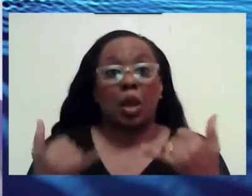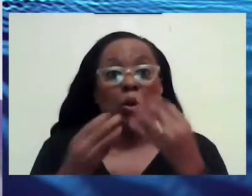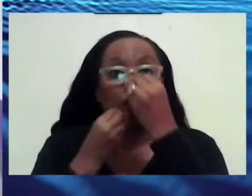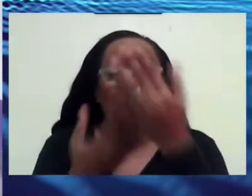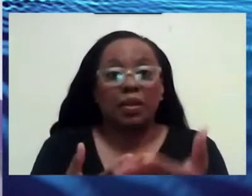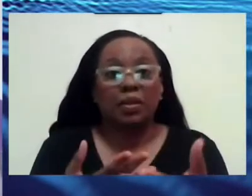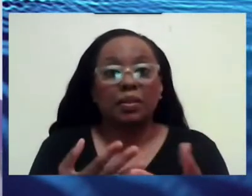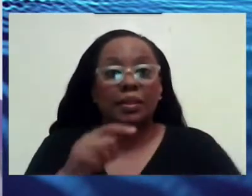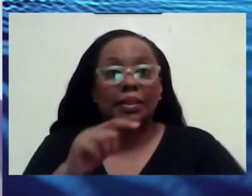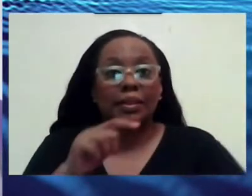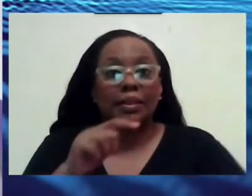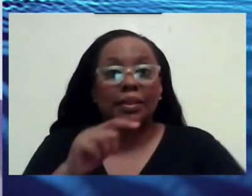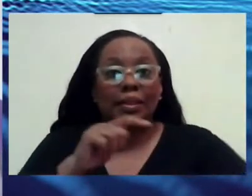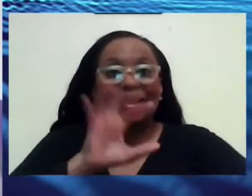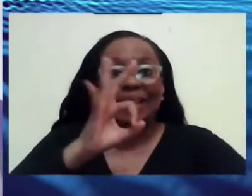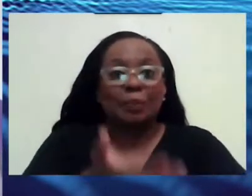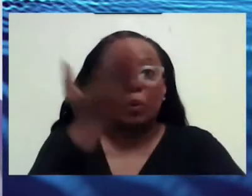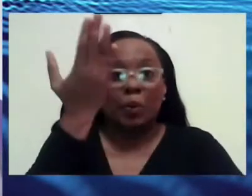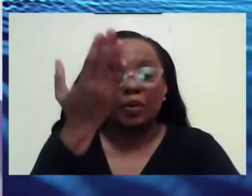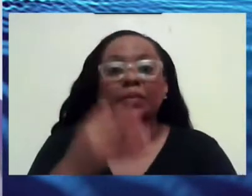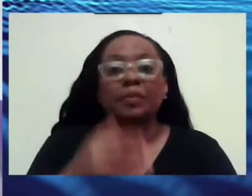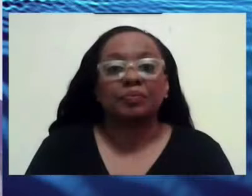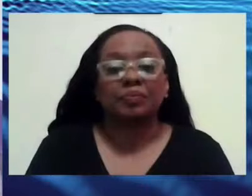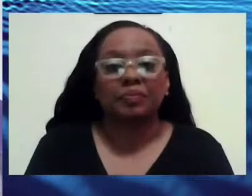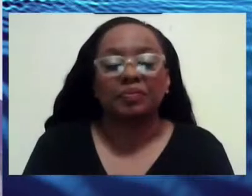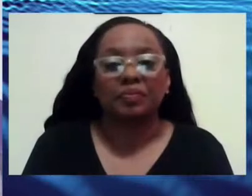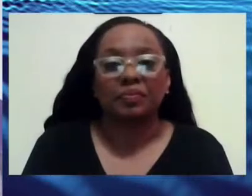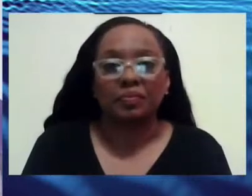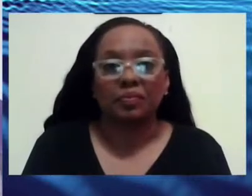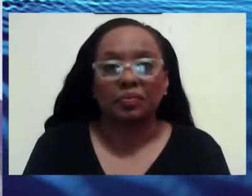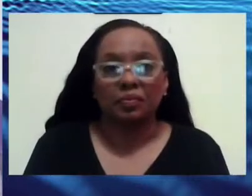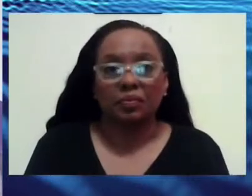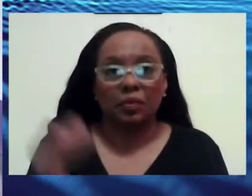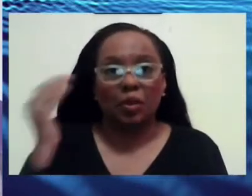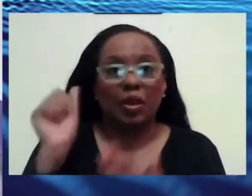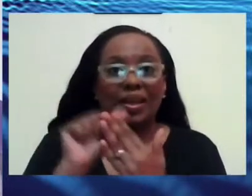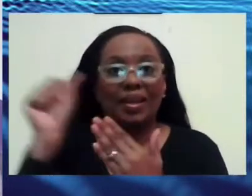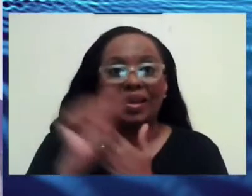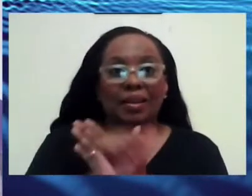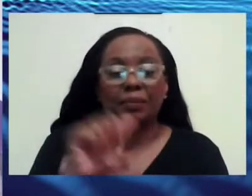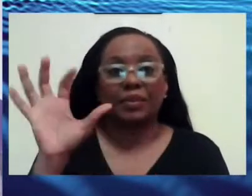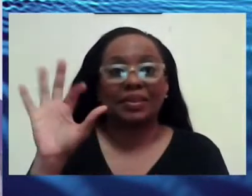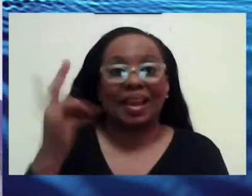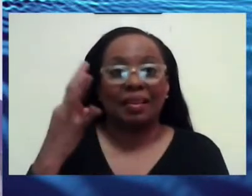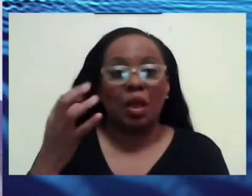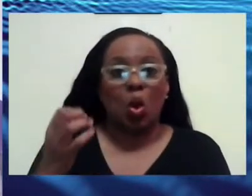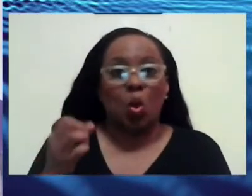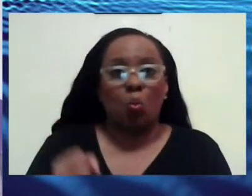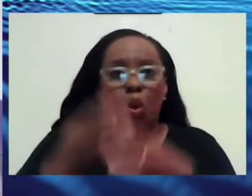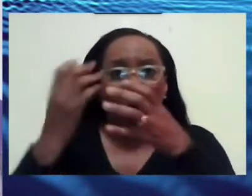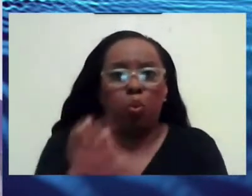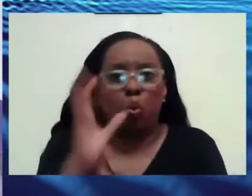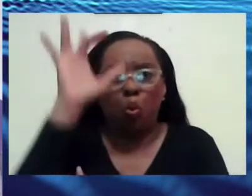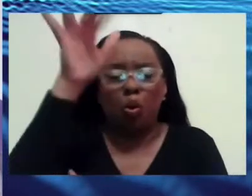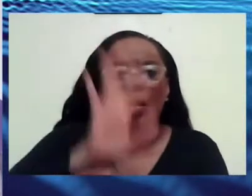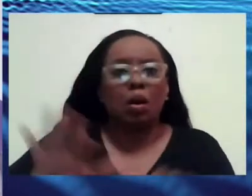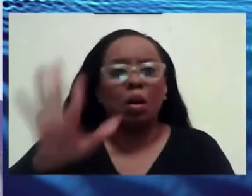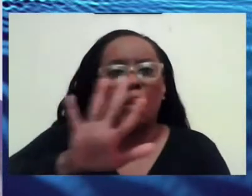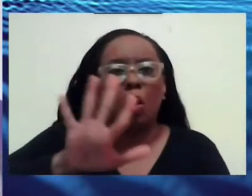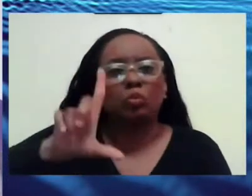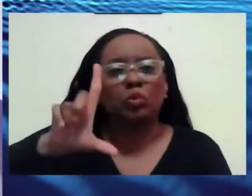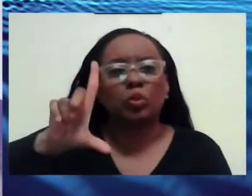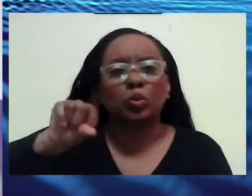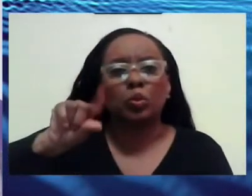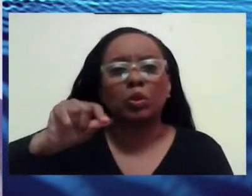As you know, as a result of the explosive eruption on April the 9th, there are approximately 20,000 persons who